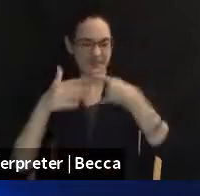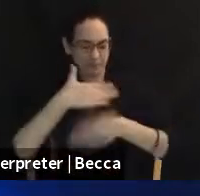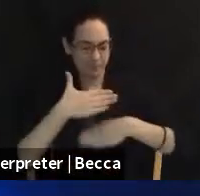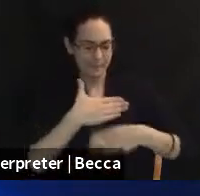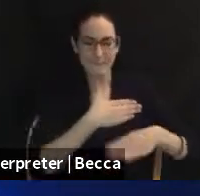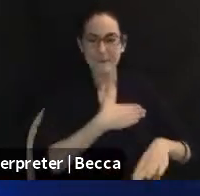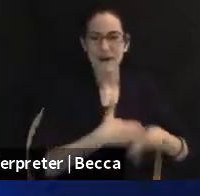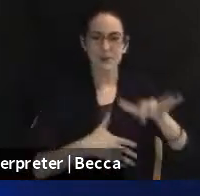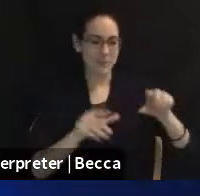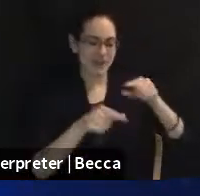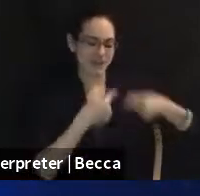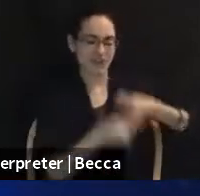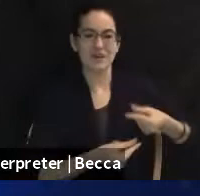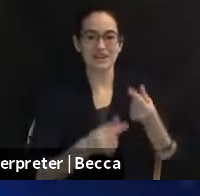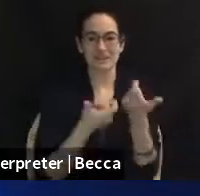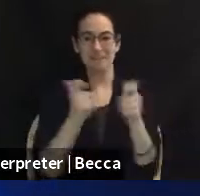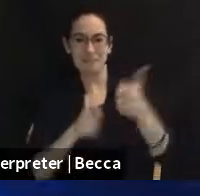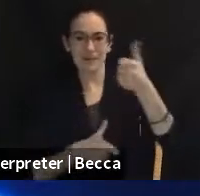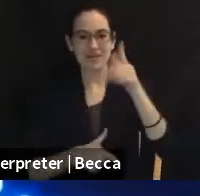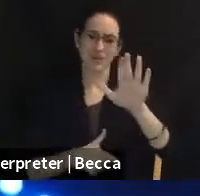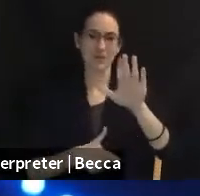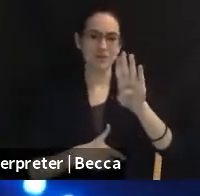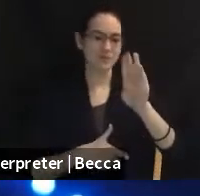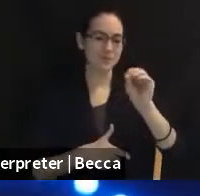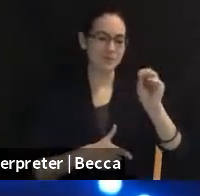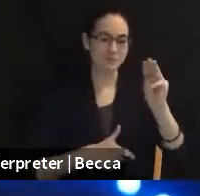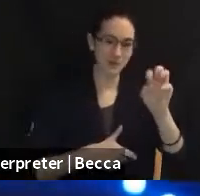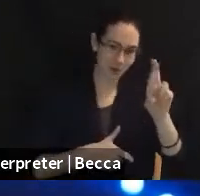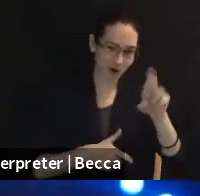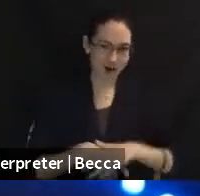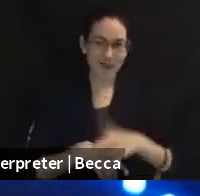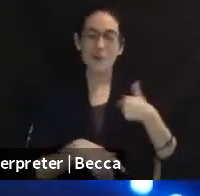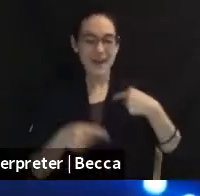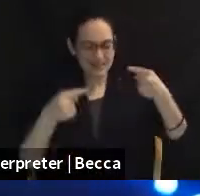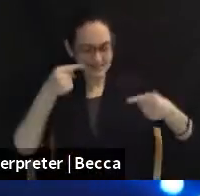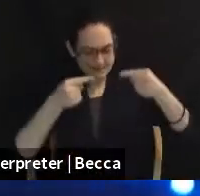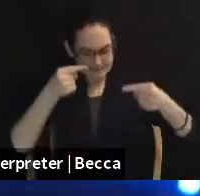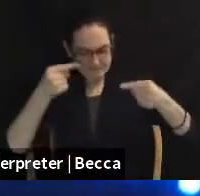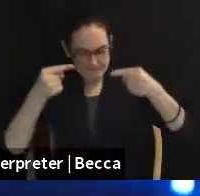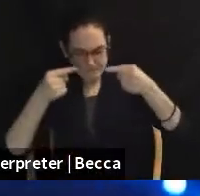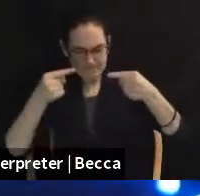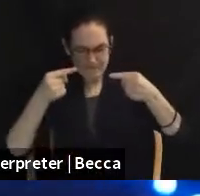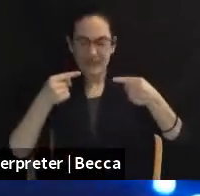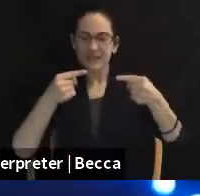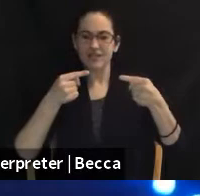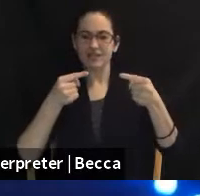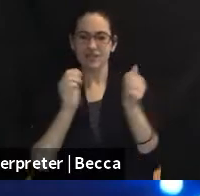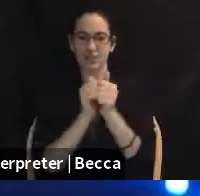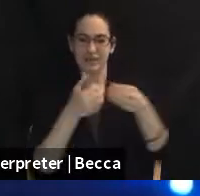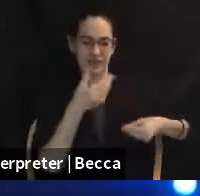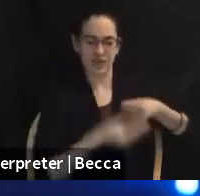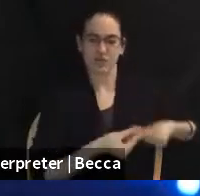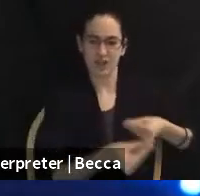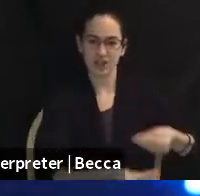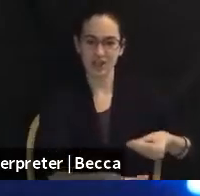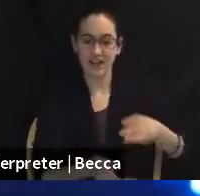that generation is bigger than yours, boomer. We have this tension within the generations. And the research is